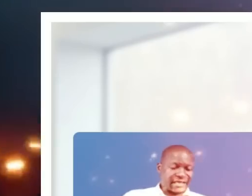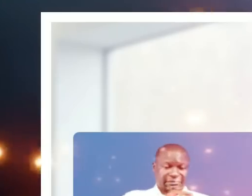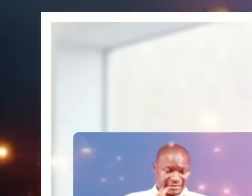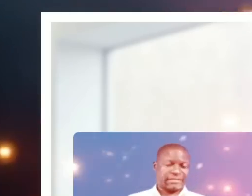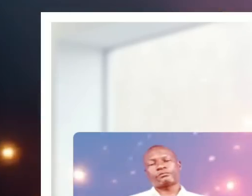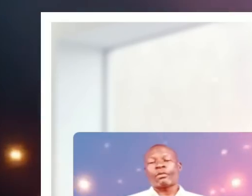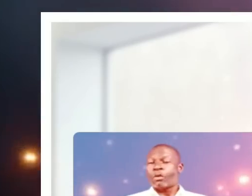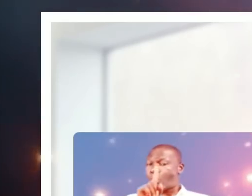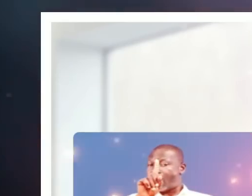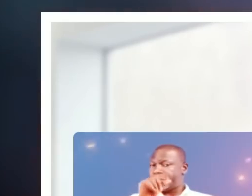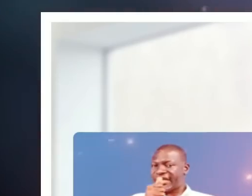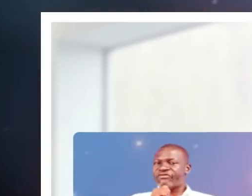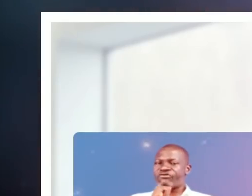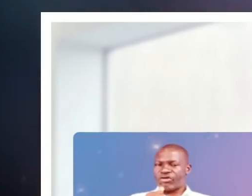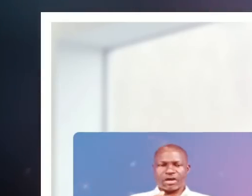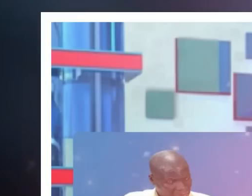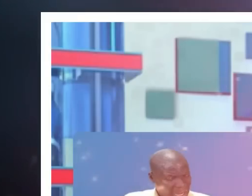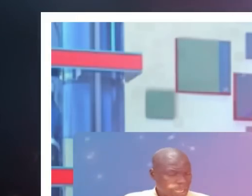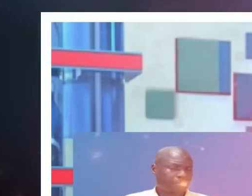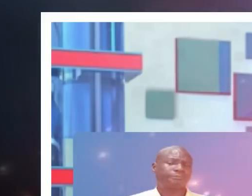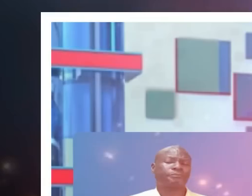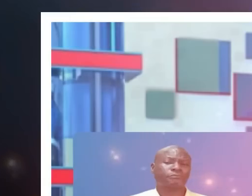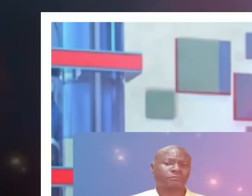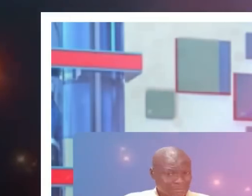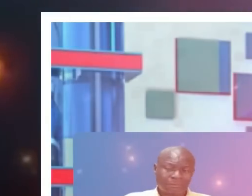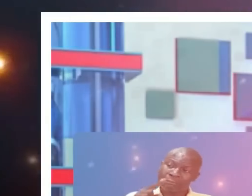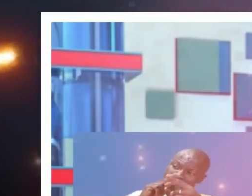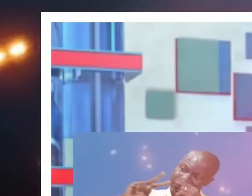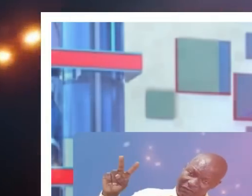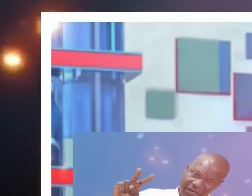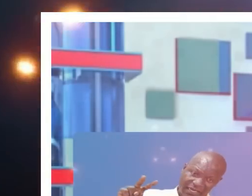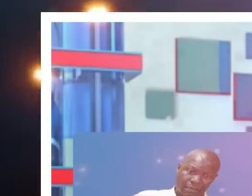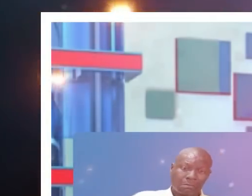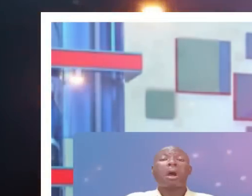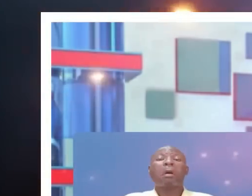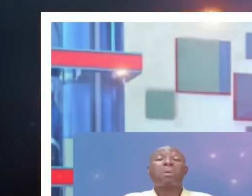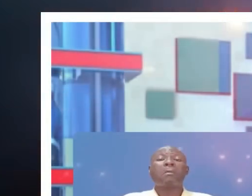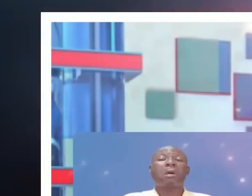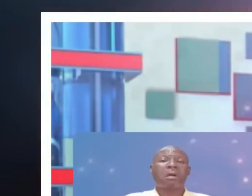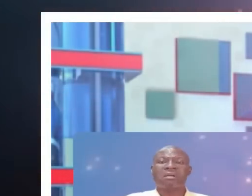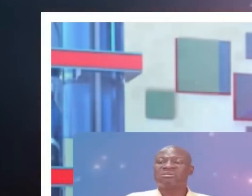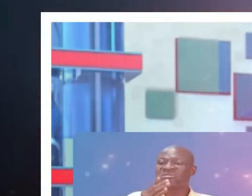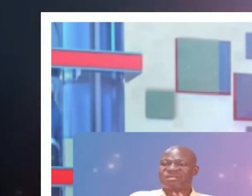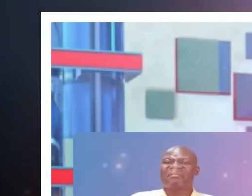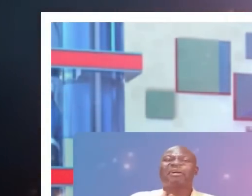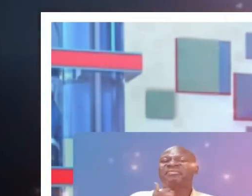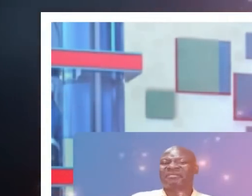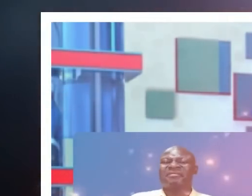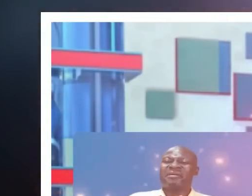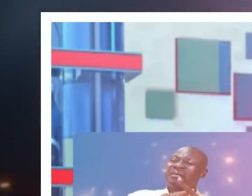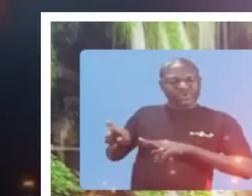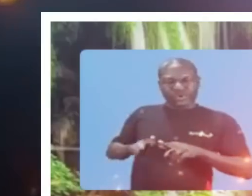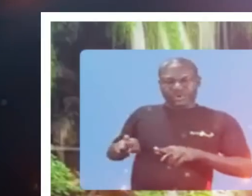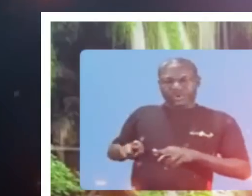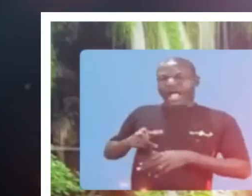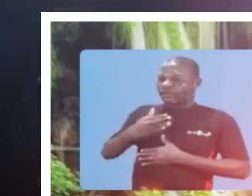blue. And to so do do and cut a bit of more international. And that year and Kwanshano, football, book, Yakuba football. No, we have been yours that you leave for the Yanko Ponce, we